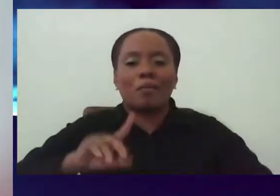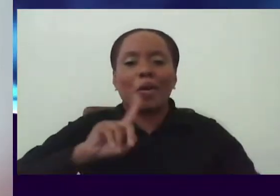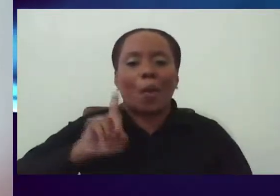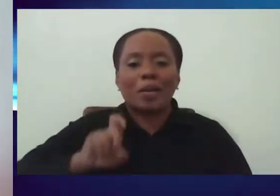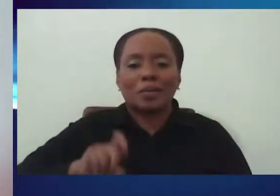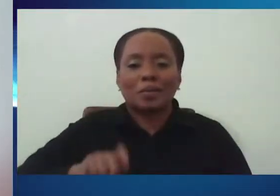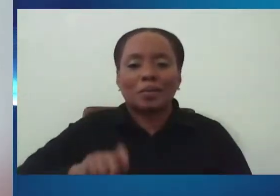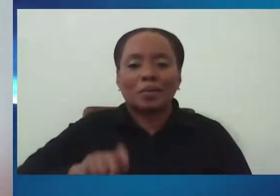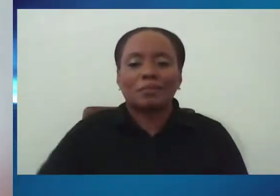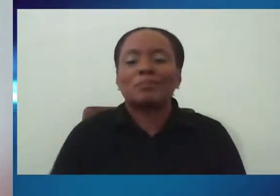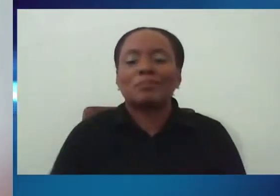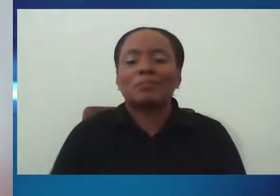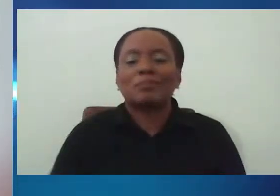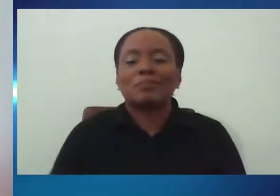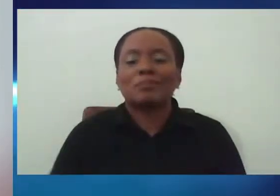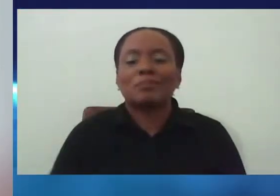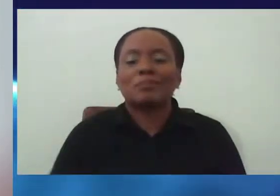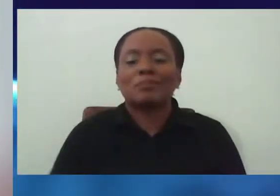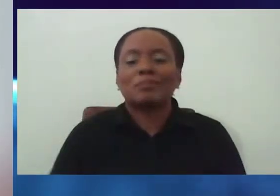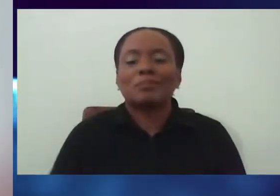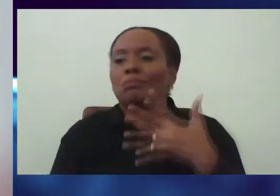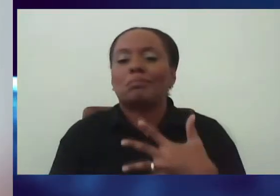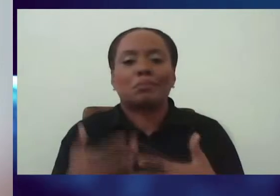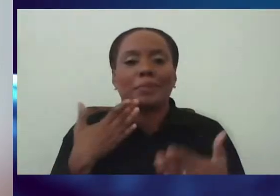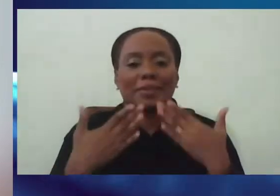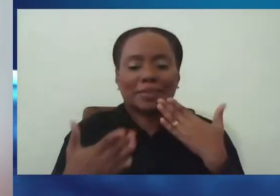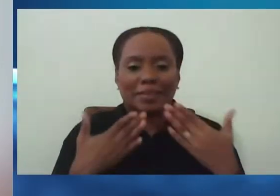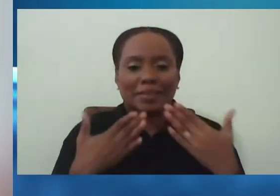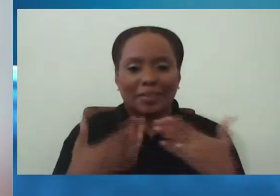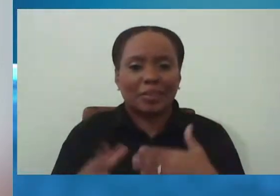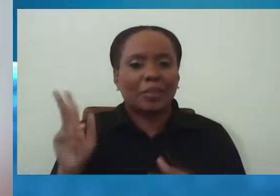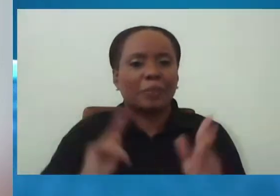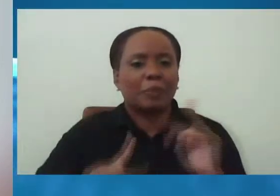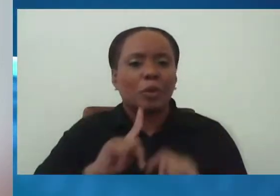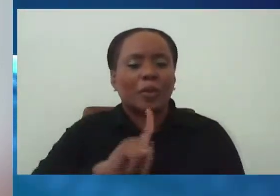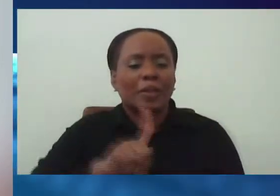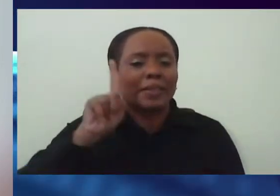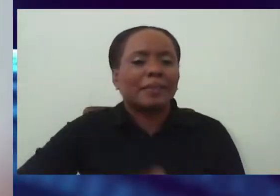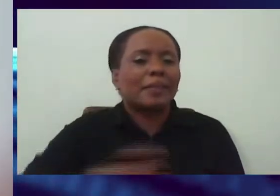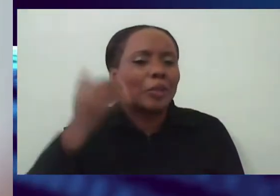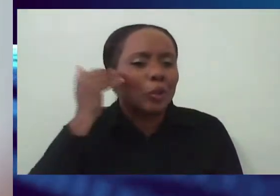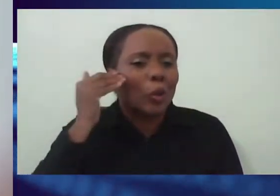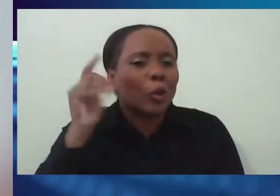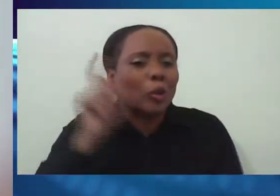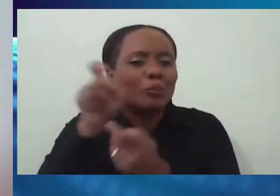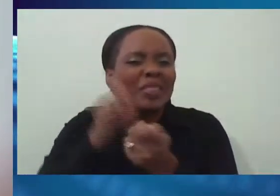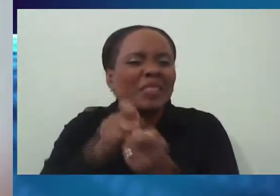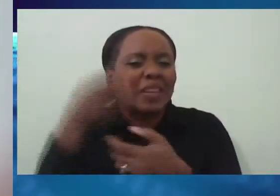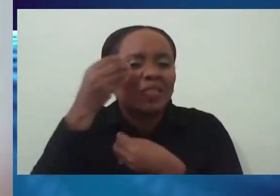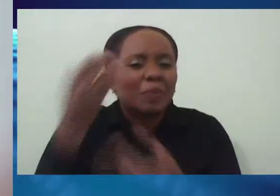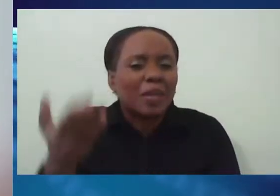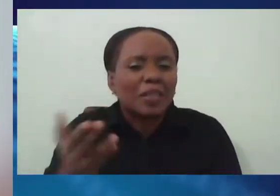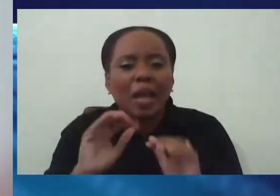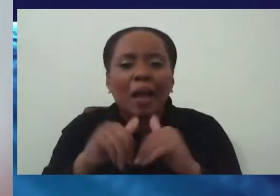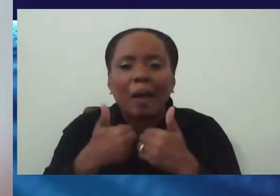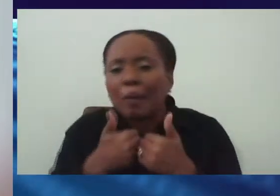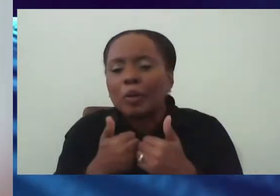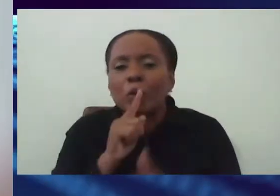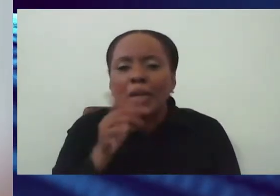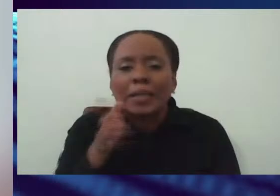wide range of things that people need to know in terms of how do they navigate and what do things mean. Thank